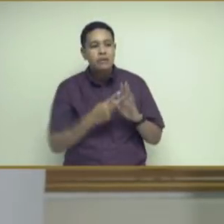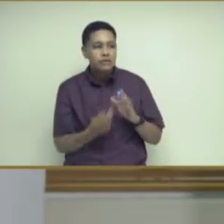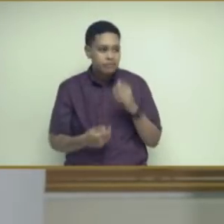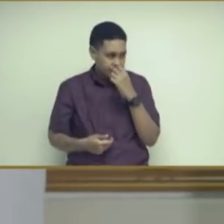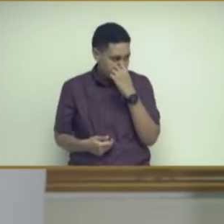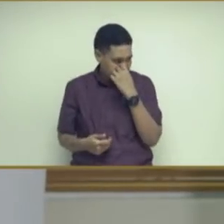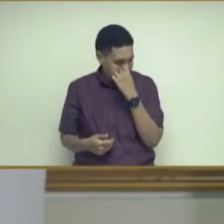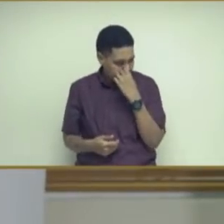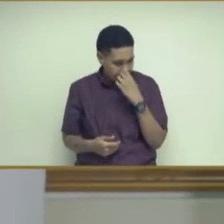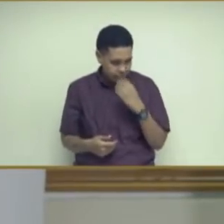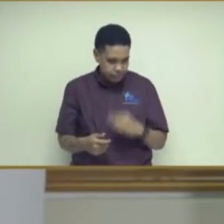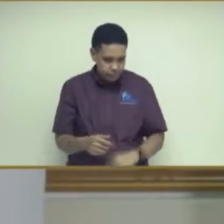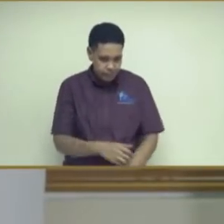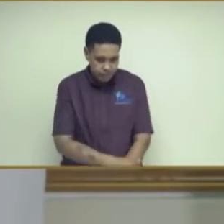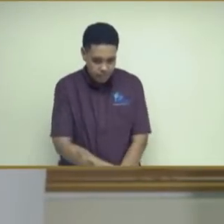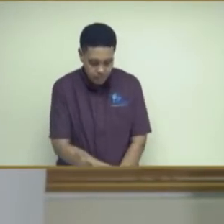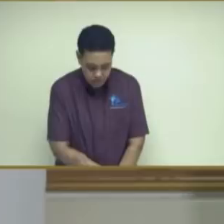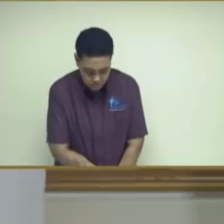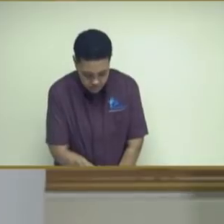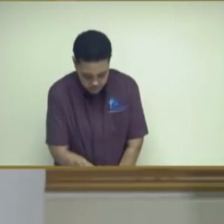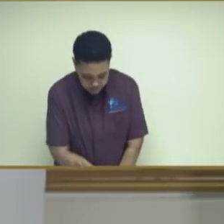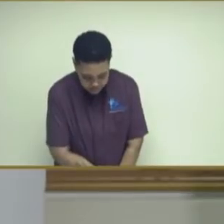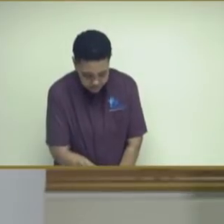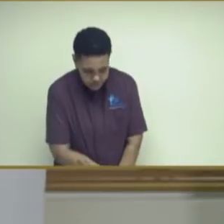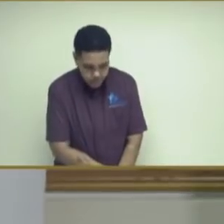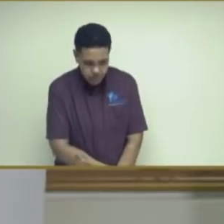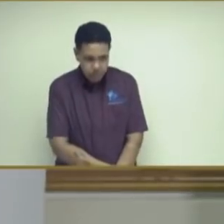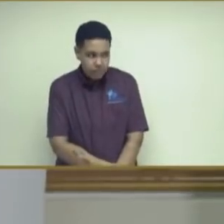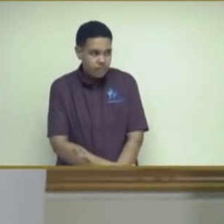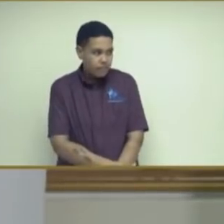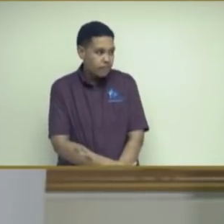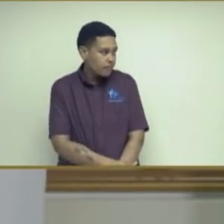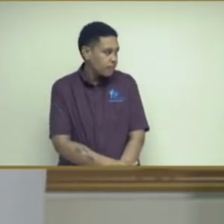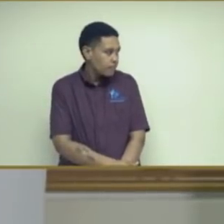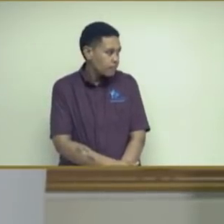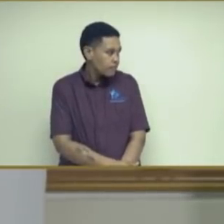The final, is there another